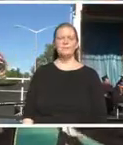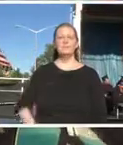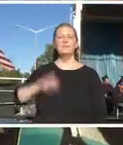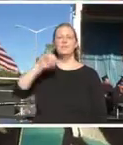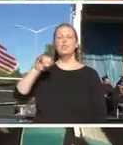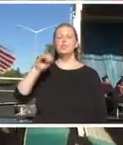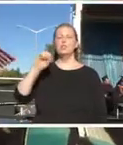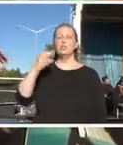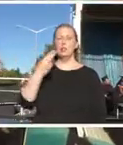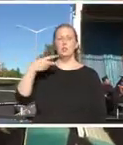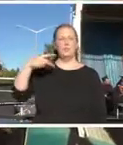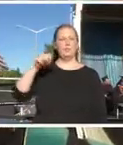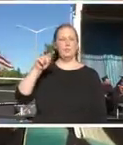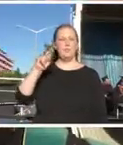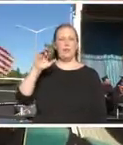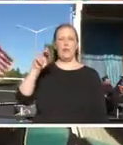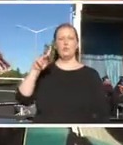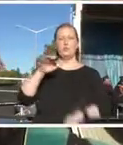Josh Patrick, English.